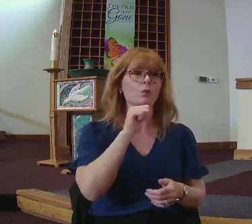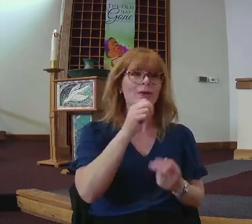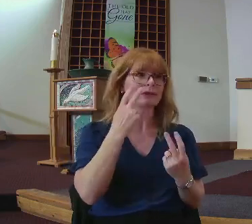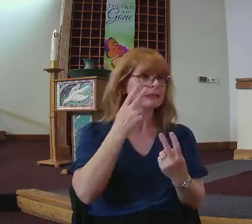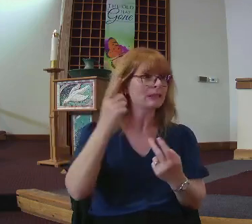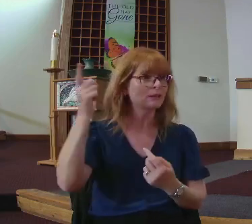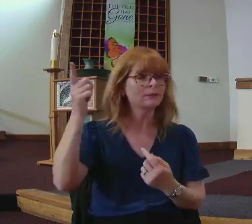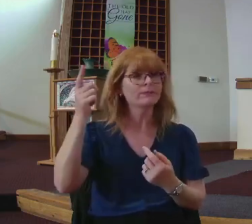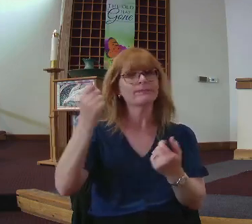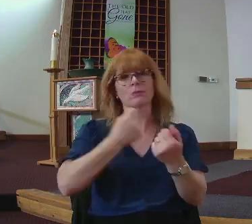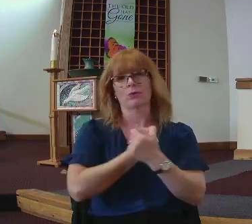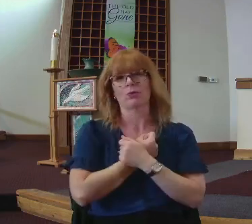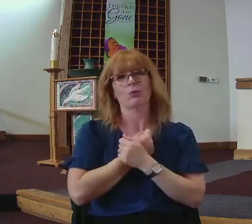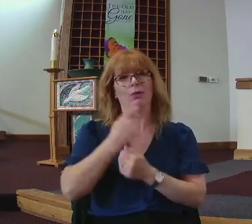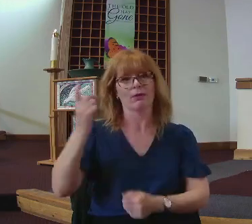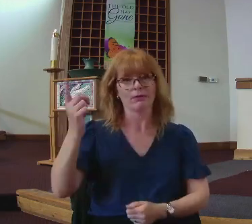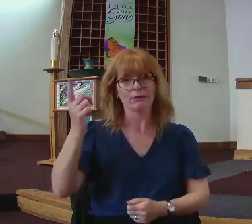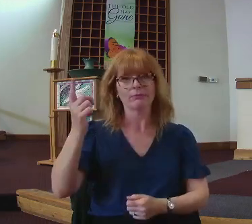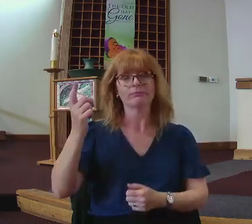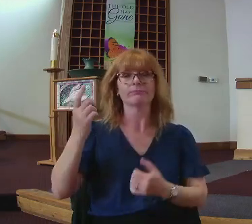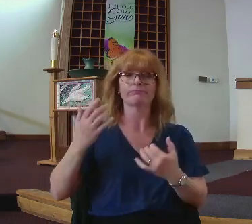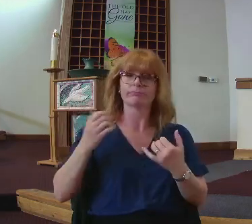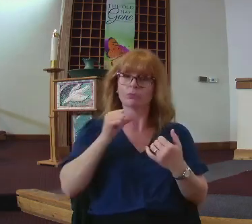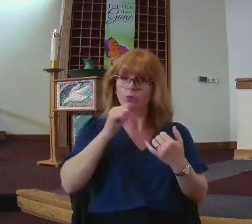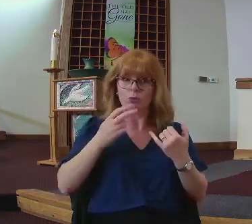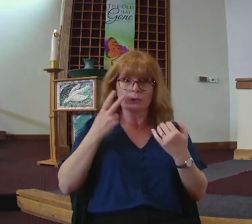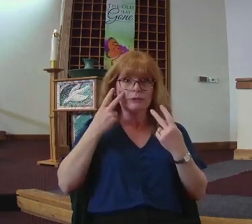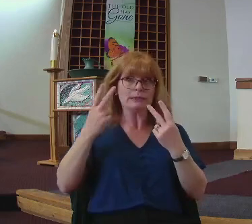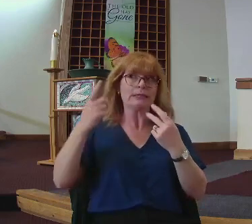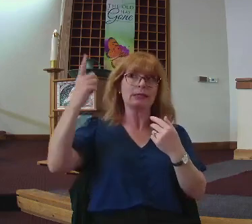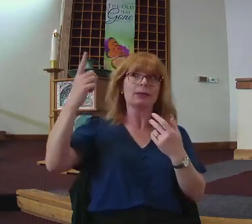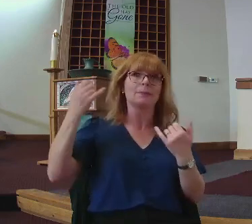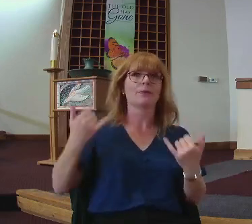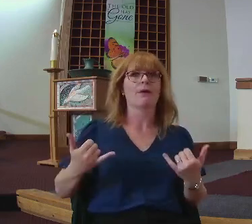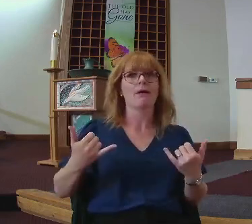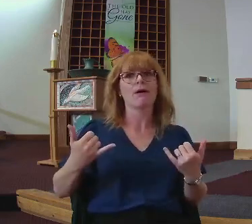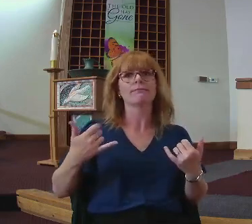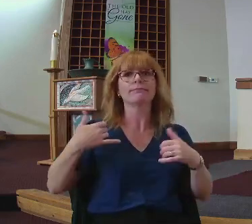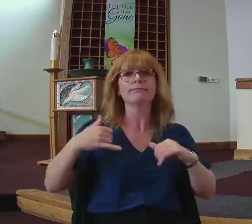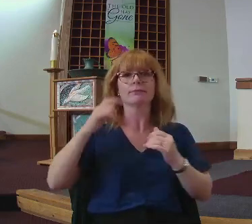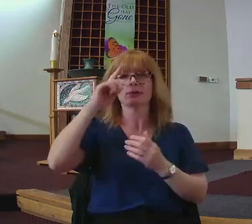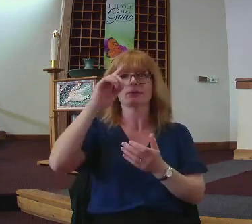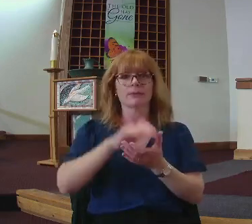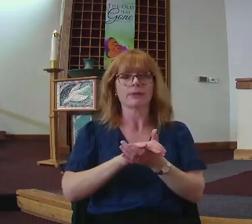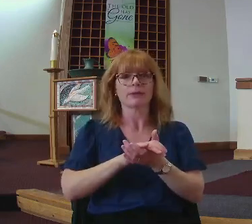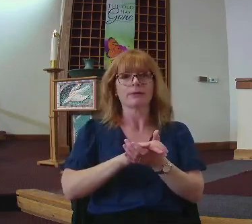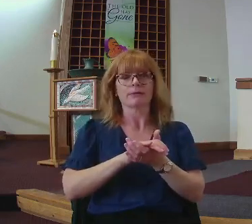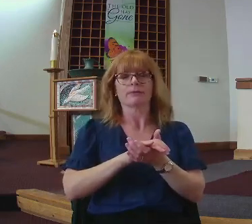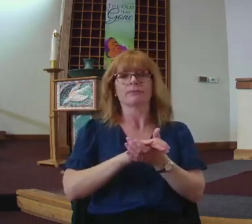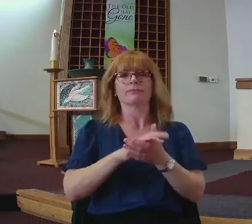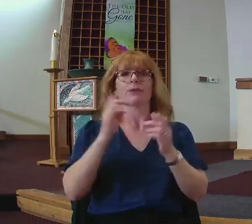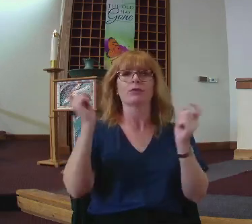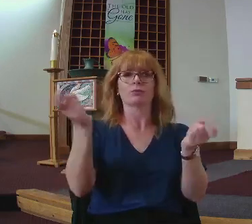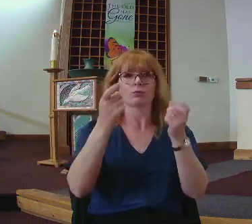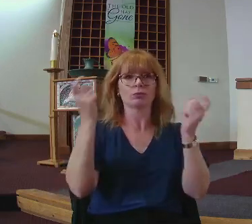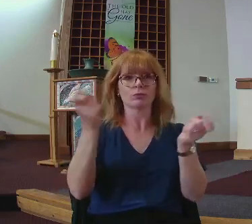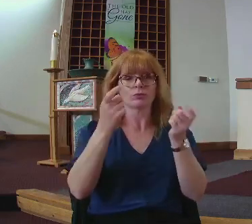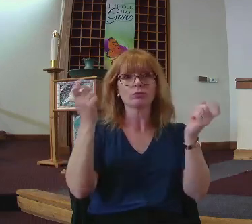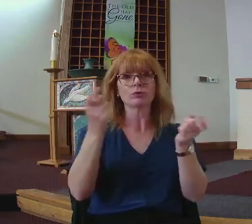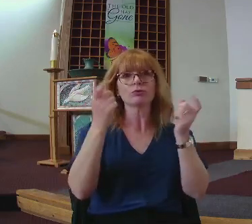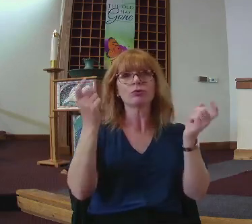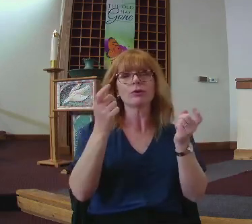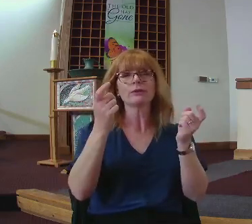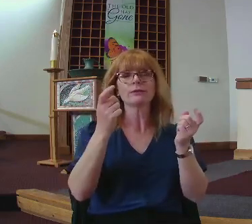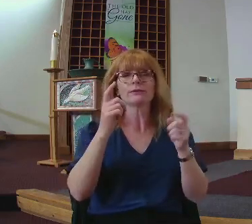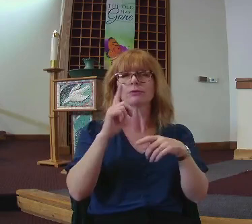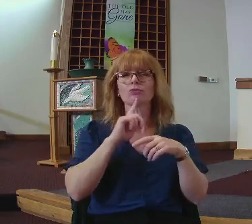him. And even though you do not see him now, you believe in him and rejoice with an indescribable and